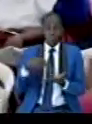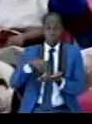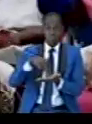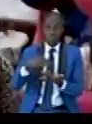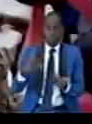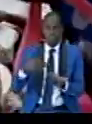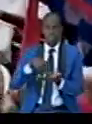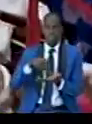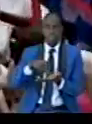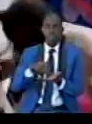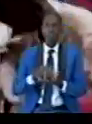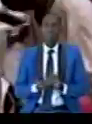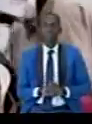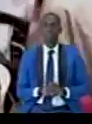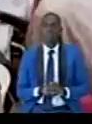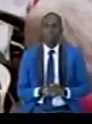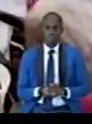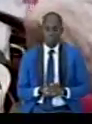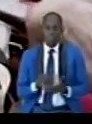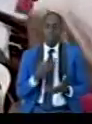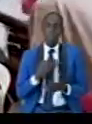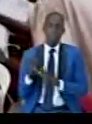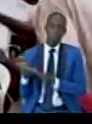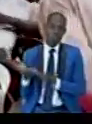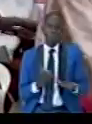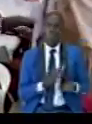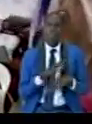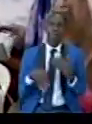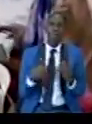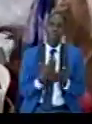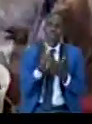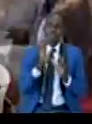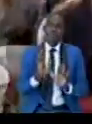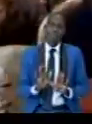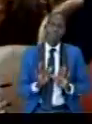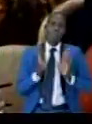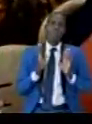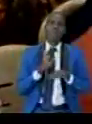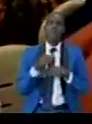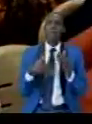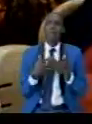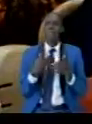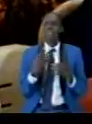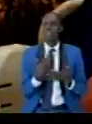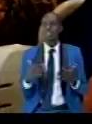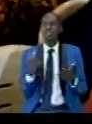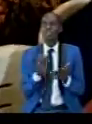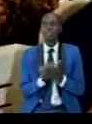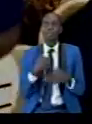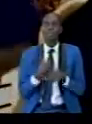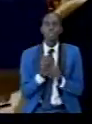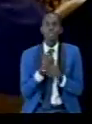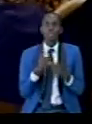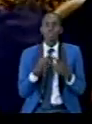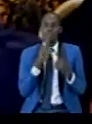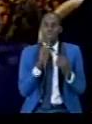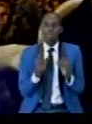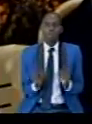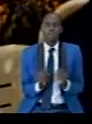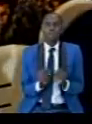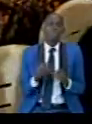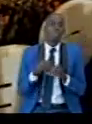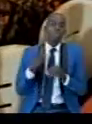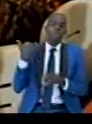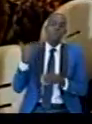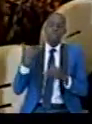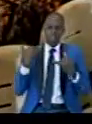up, rise up, and leave all your fears behind. All the things that threatened you in the past, look at